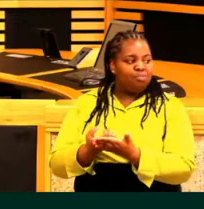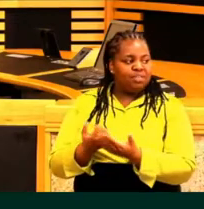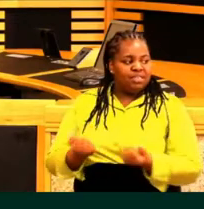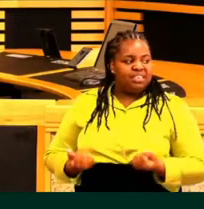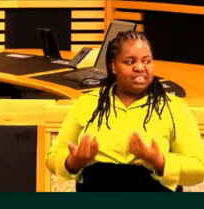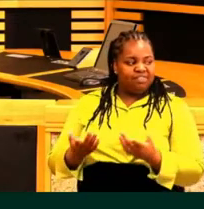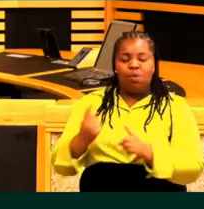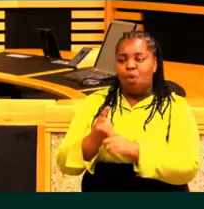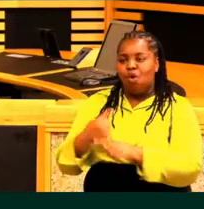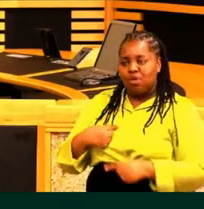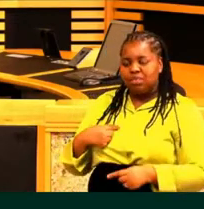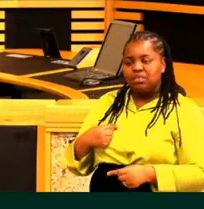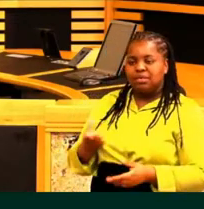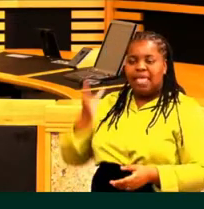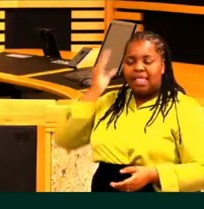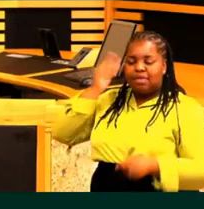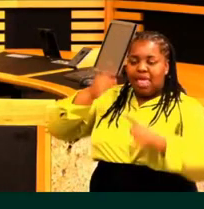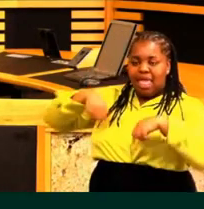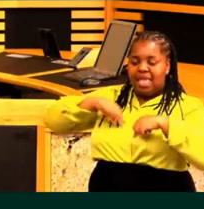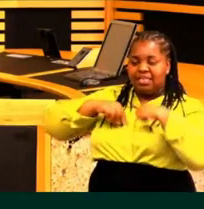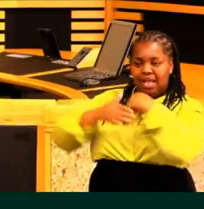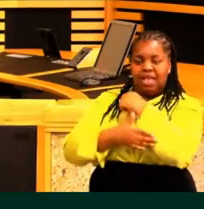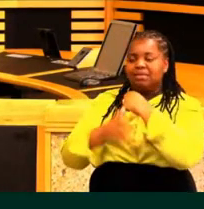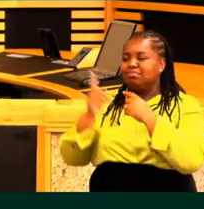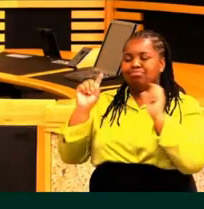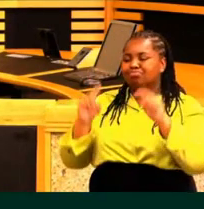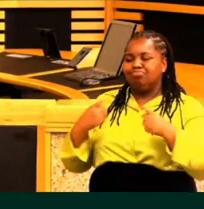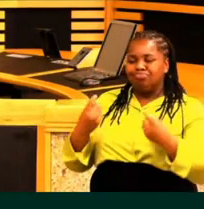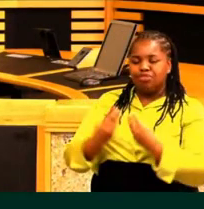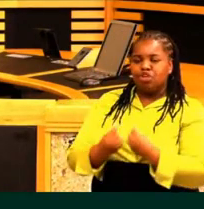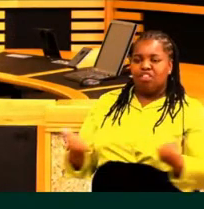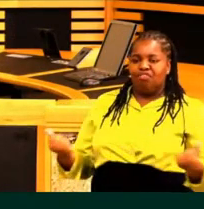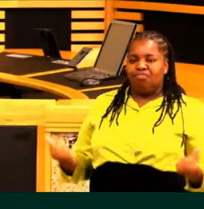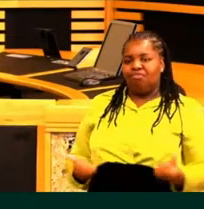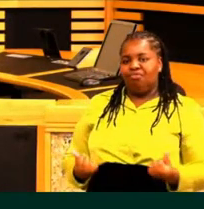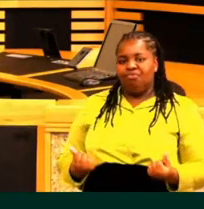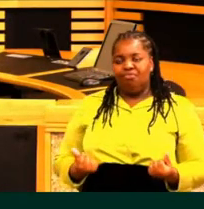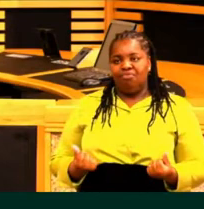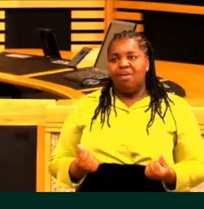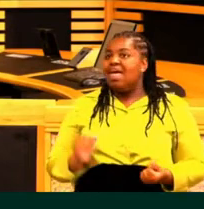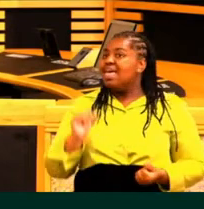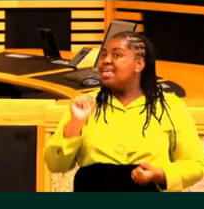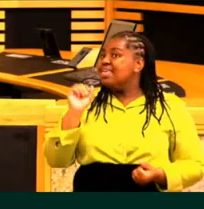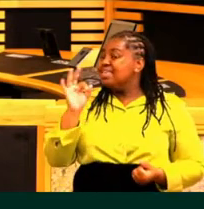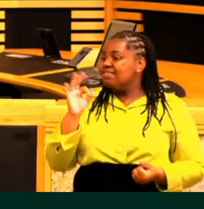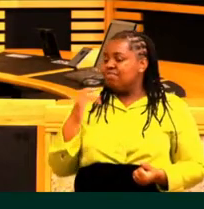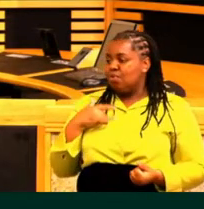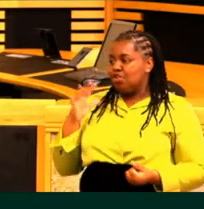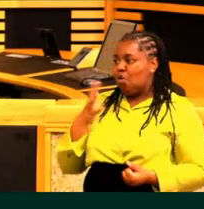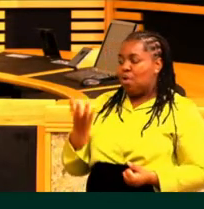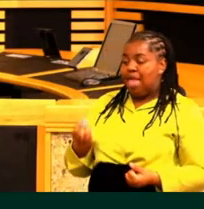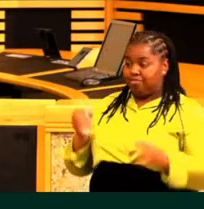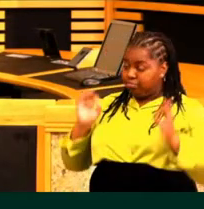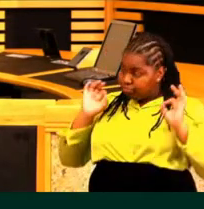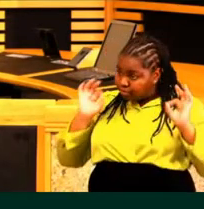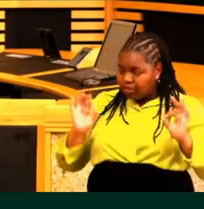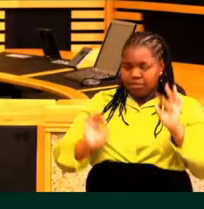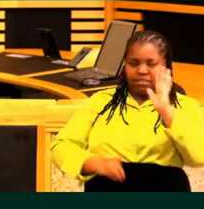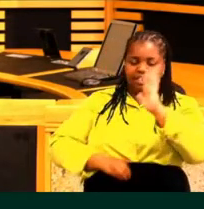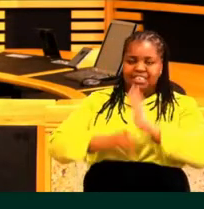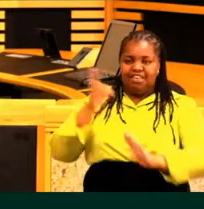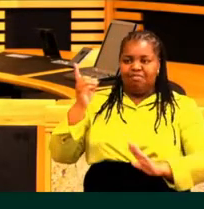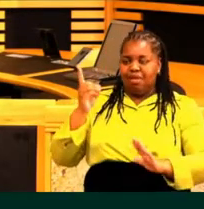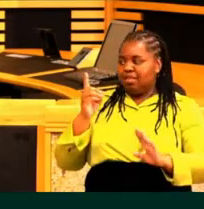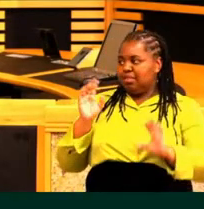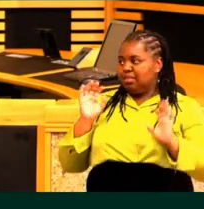confronted with as a country are impossible to resolve without capable and developmental